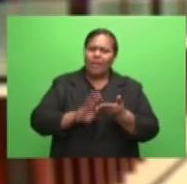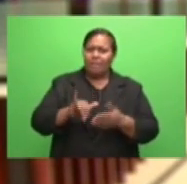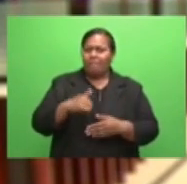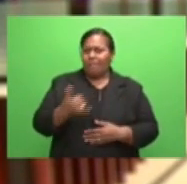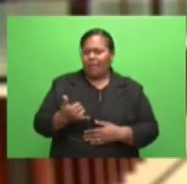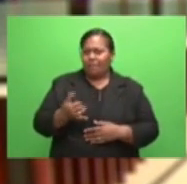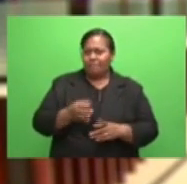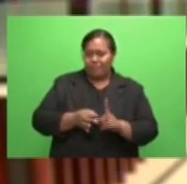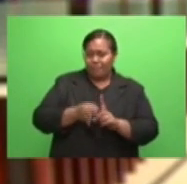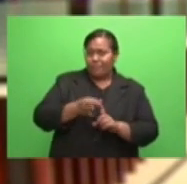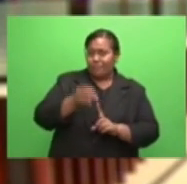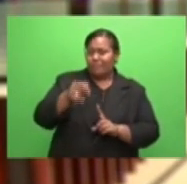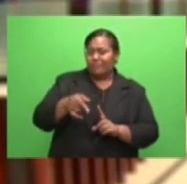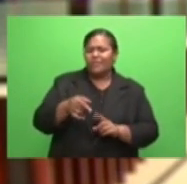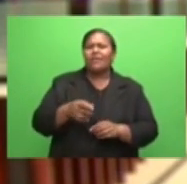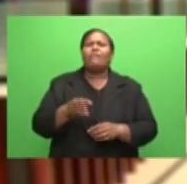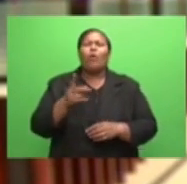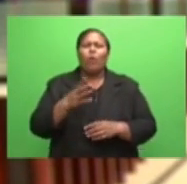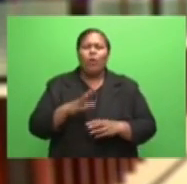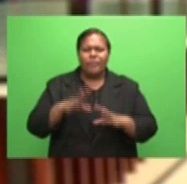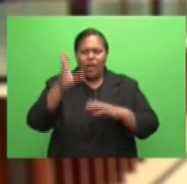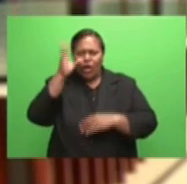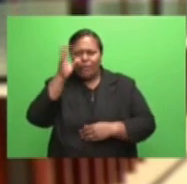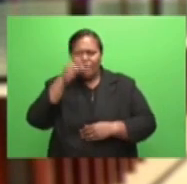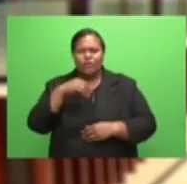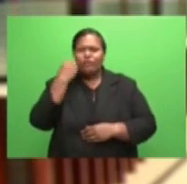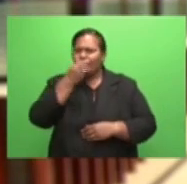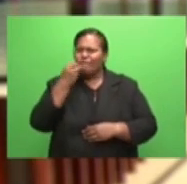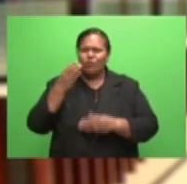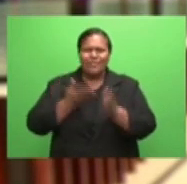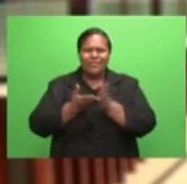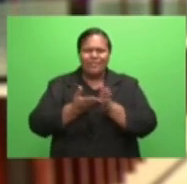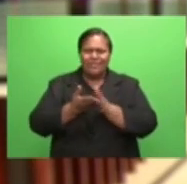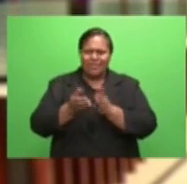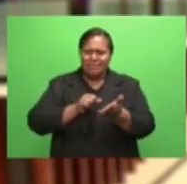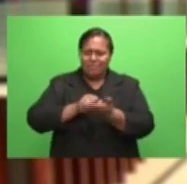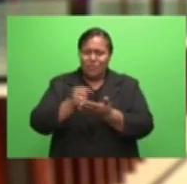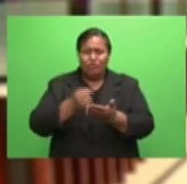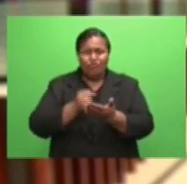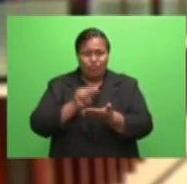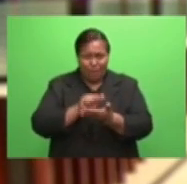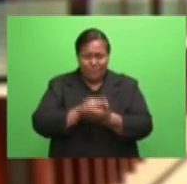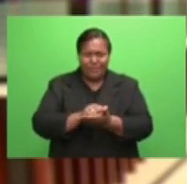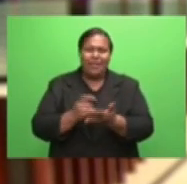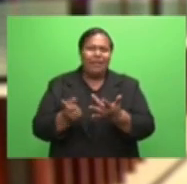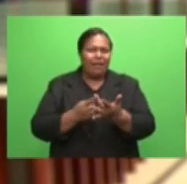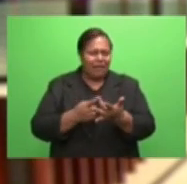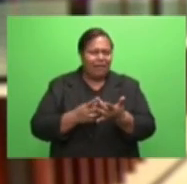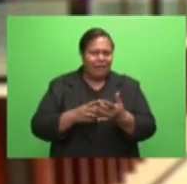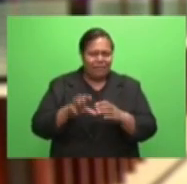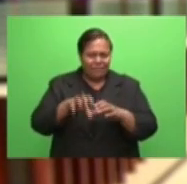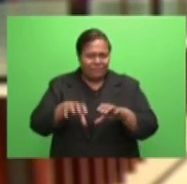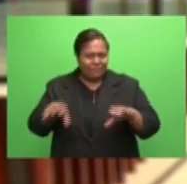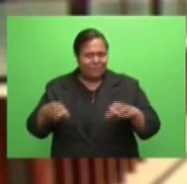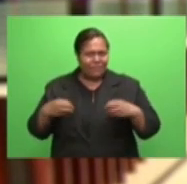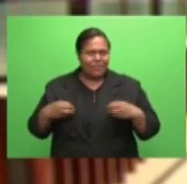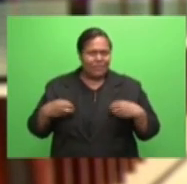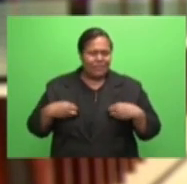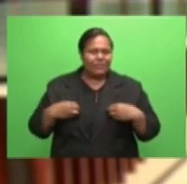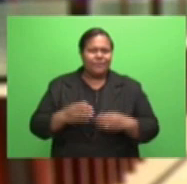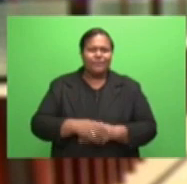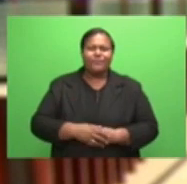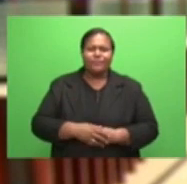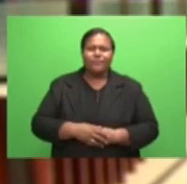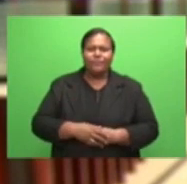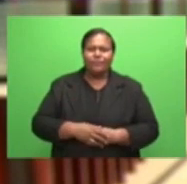in accommodation, food services, retail, and construction sectors. Closer to home, sentiment for the Aussie dollar took a hit after coronavirus